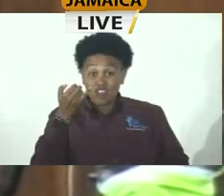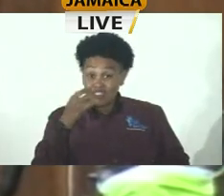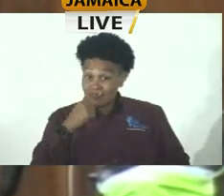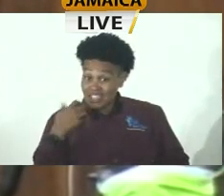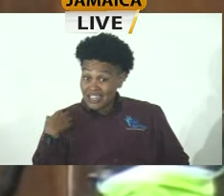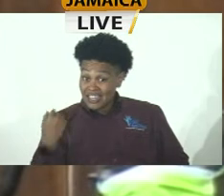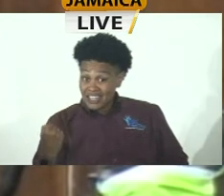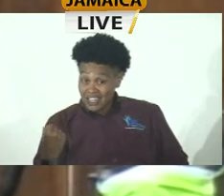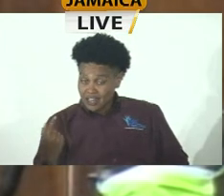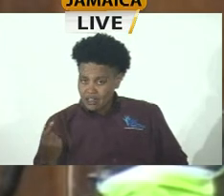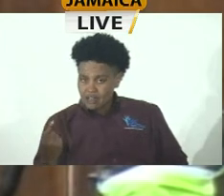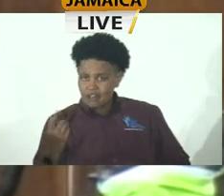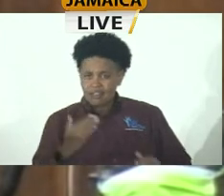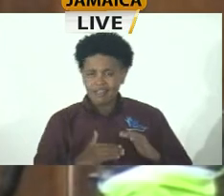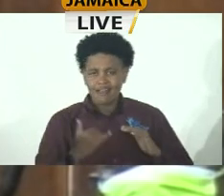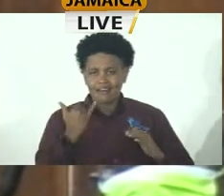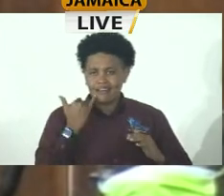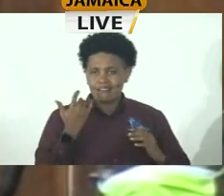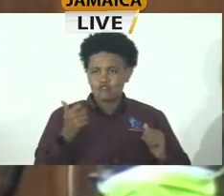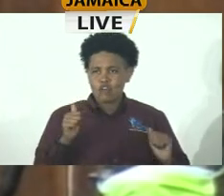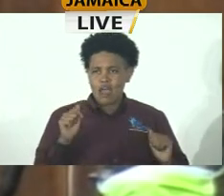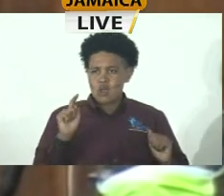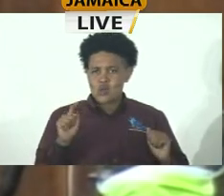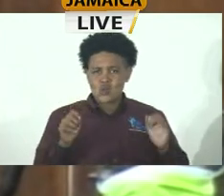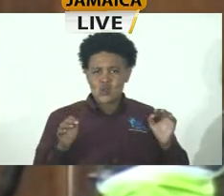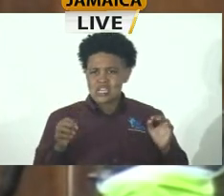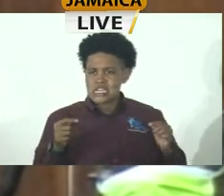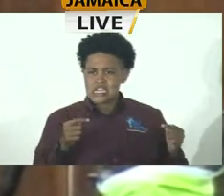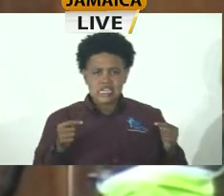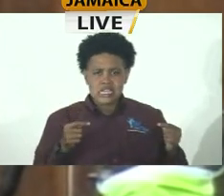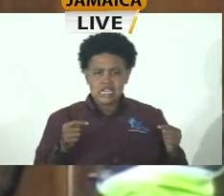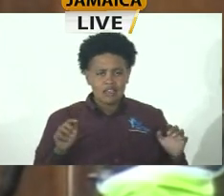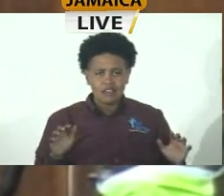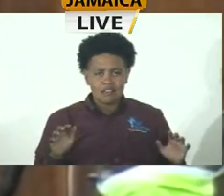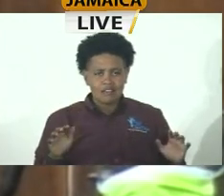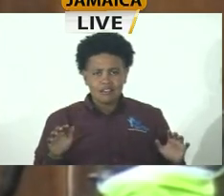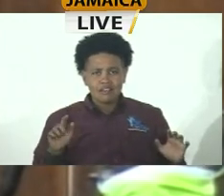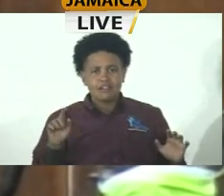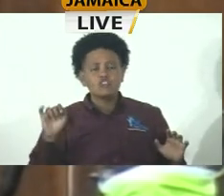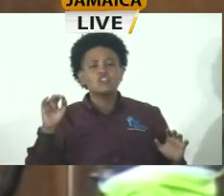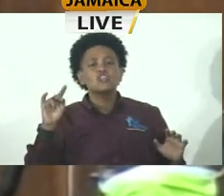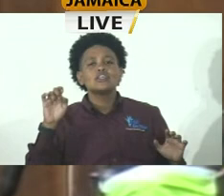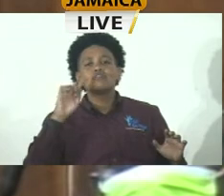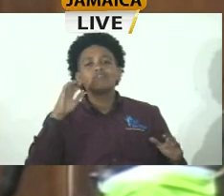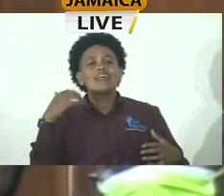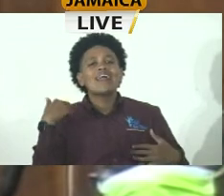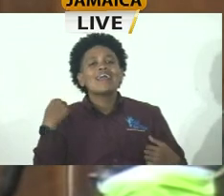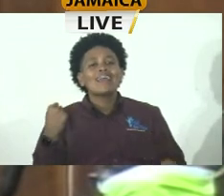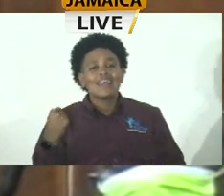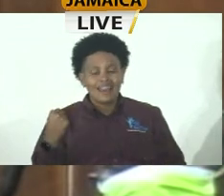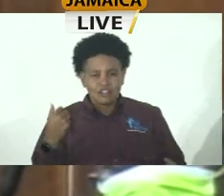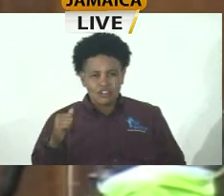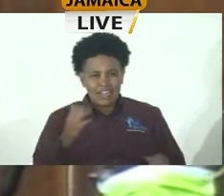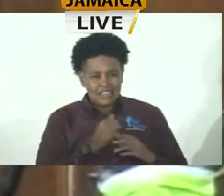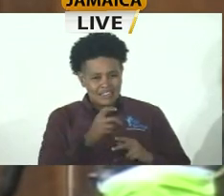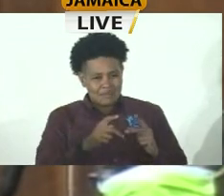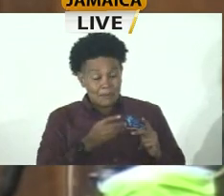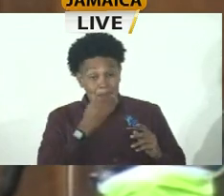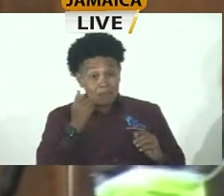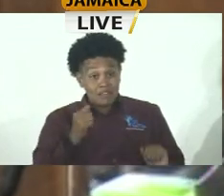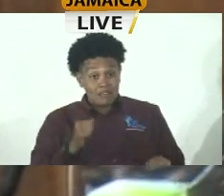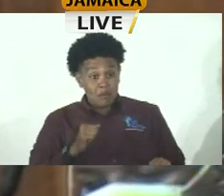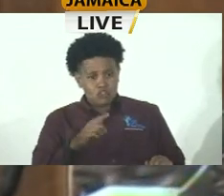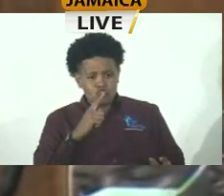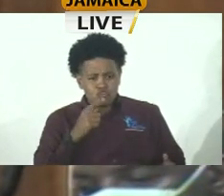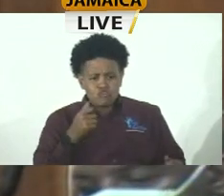rather than if trying to get these persons as best as possible